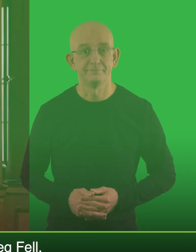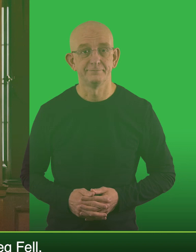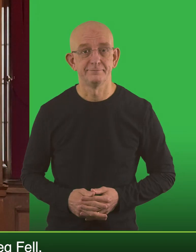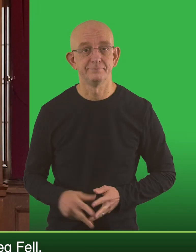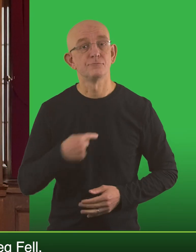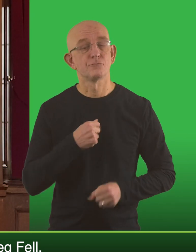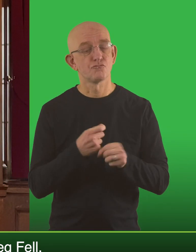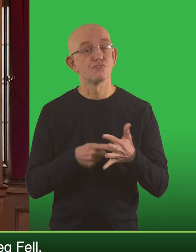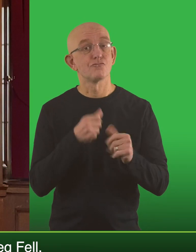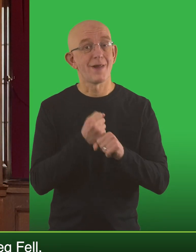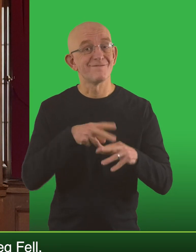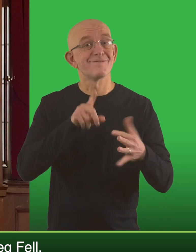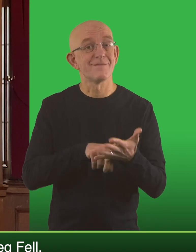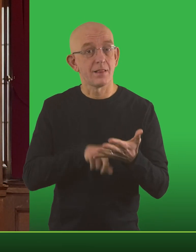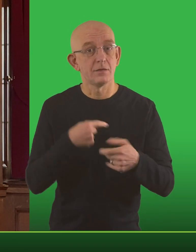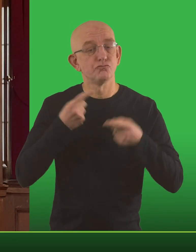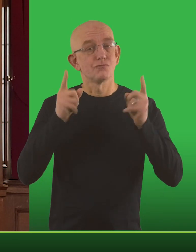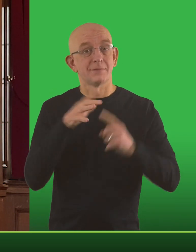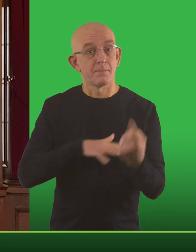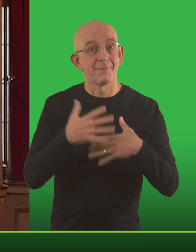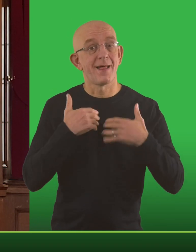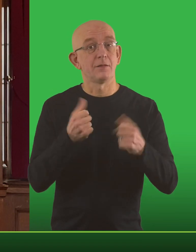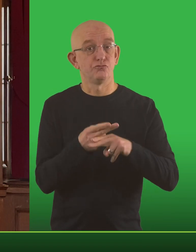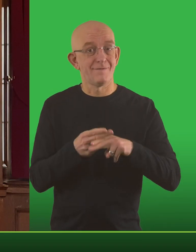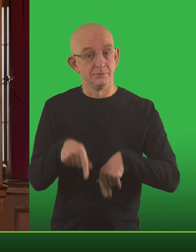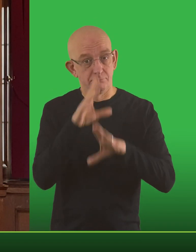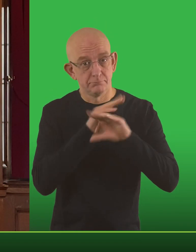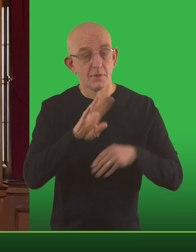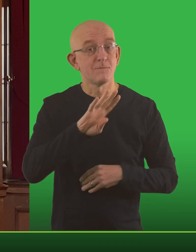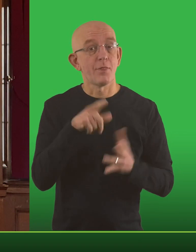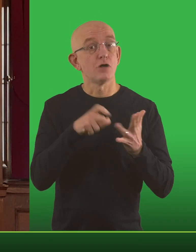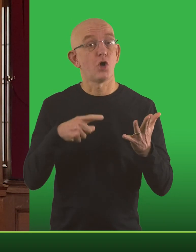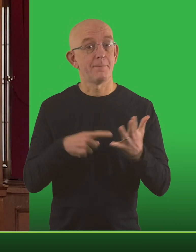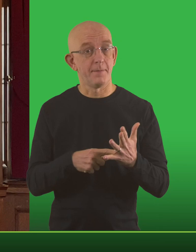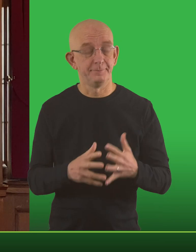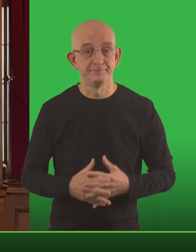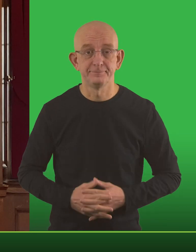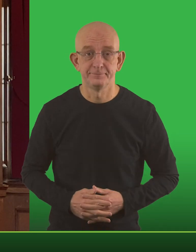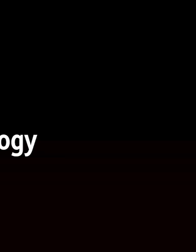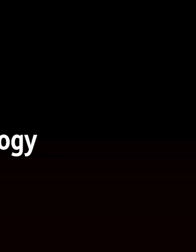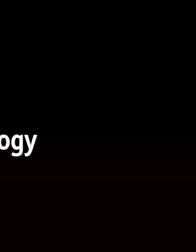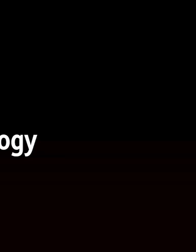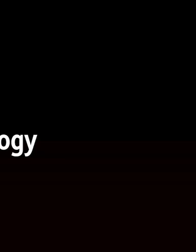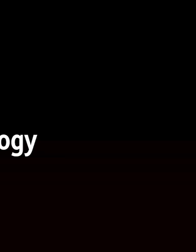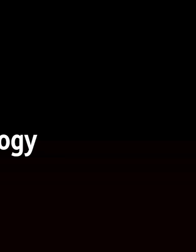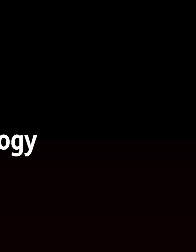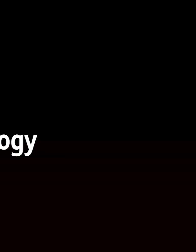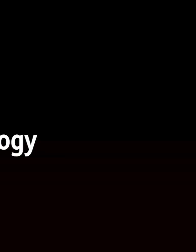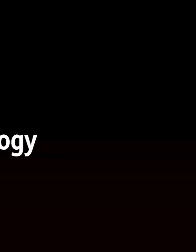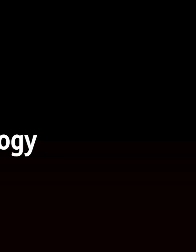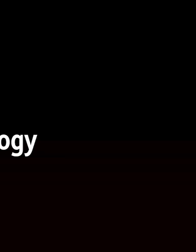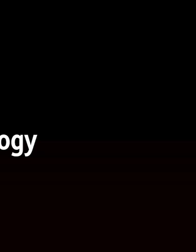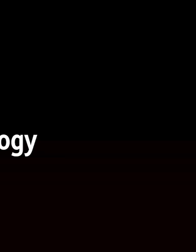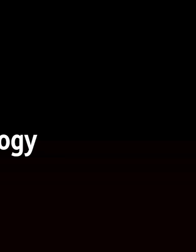Hi, my name is Greg Felt. I'm Director of Public Health in Sheffield. This is a epidemiology situation report today, the 4th of October.